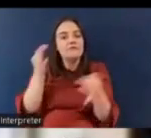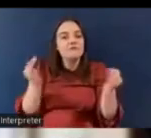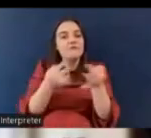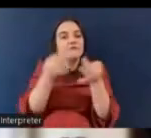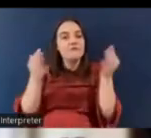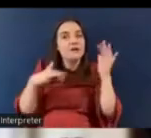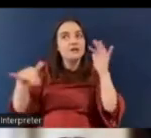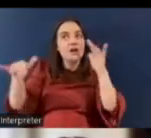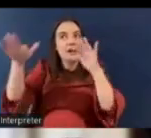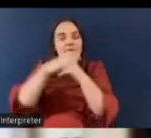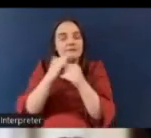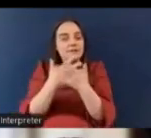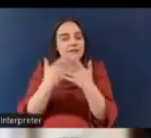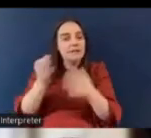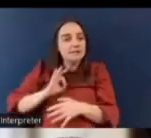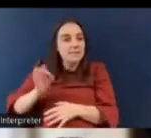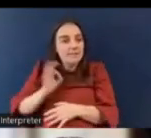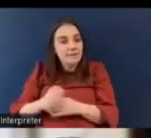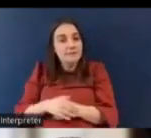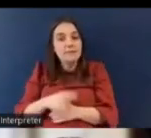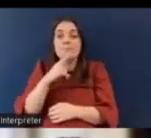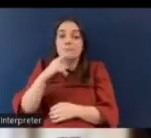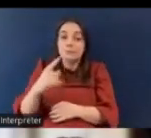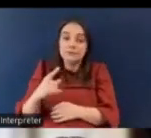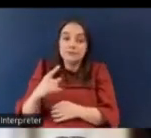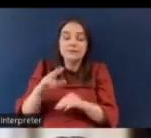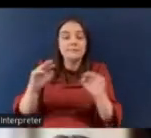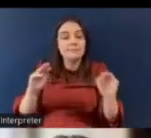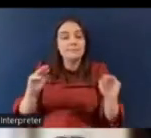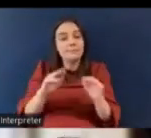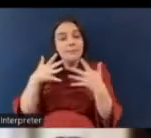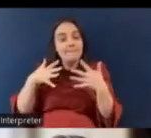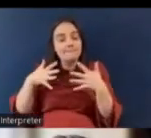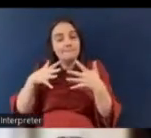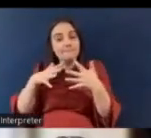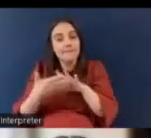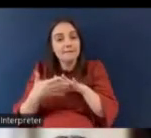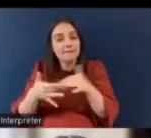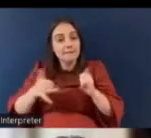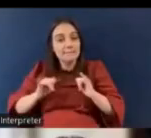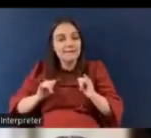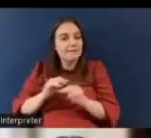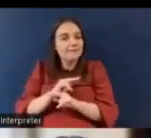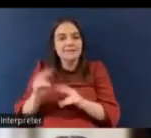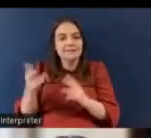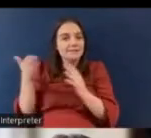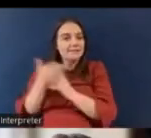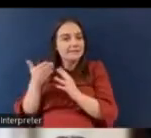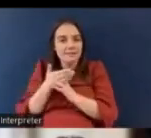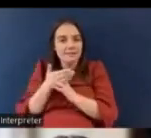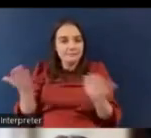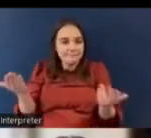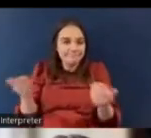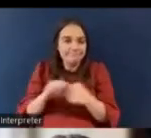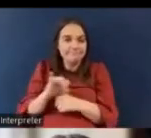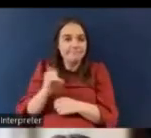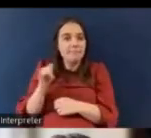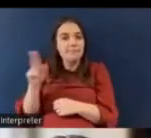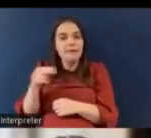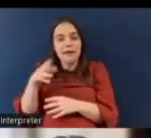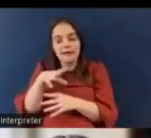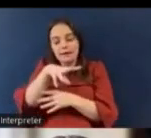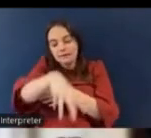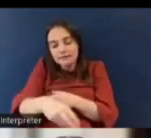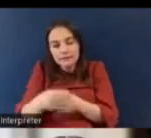benefits all around. However, for people with mixed ability, that's not always accessible for them. They may not be able to reach